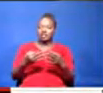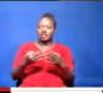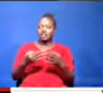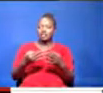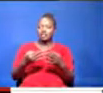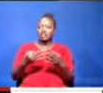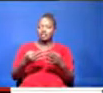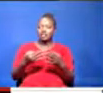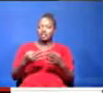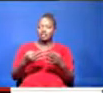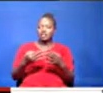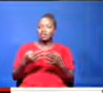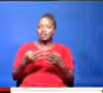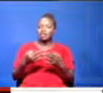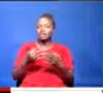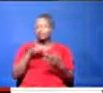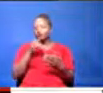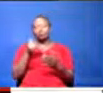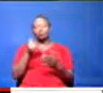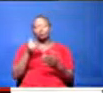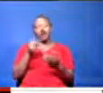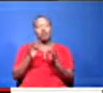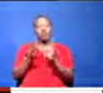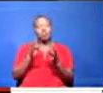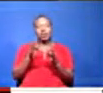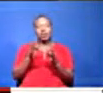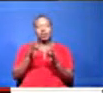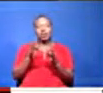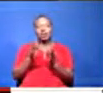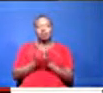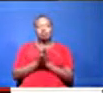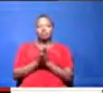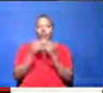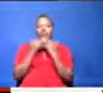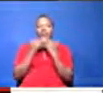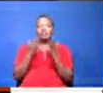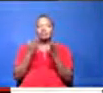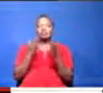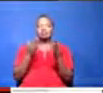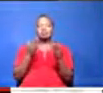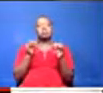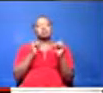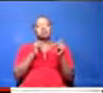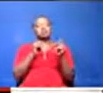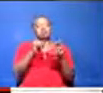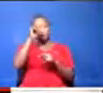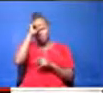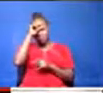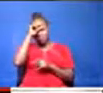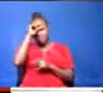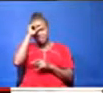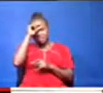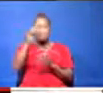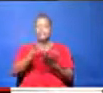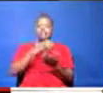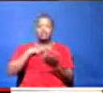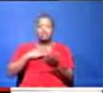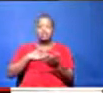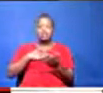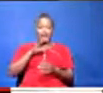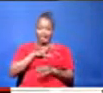it is unfair, really, to just do a blanket blame government. Somebody who is earning a